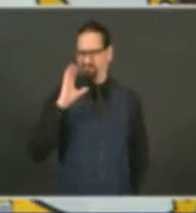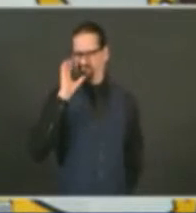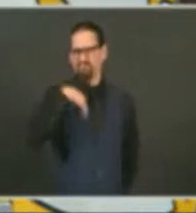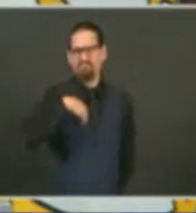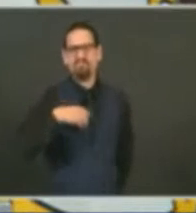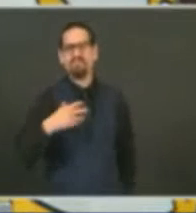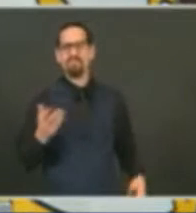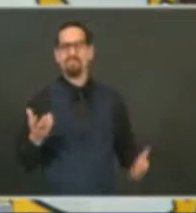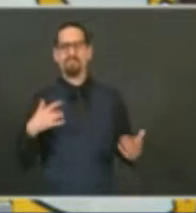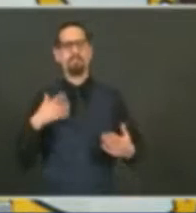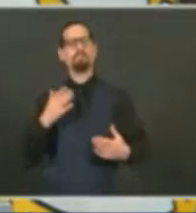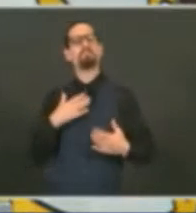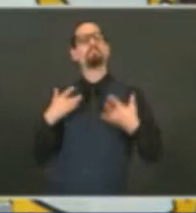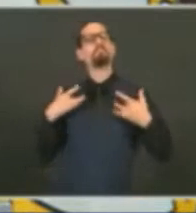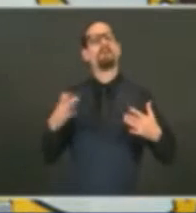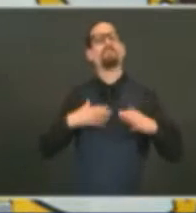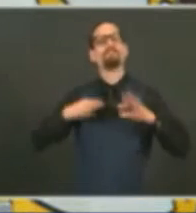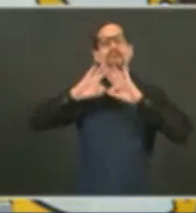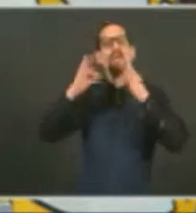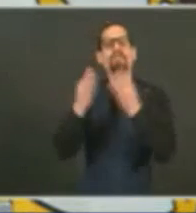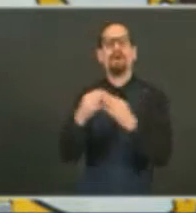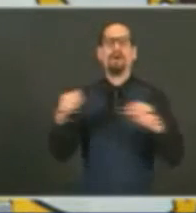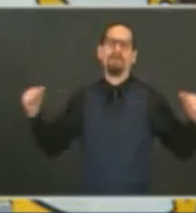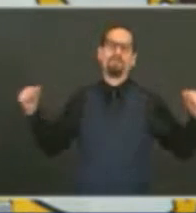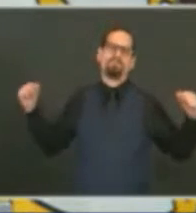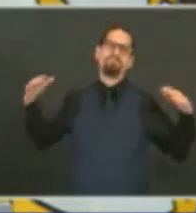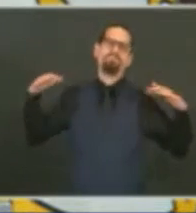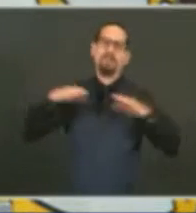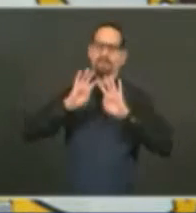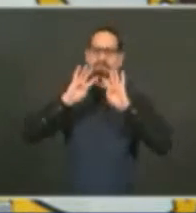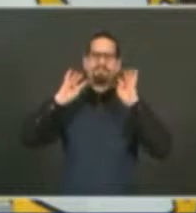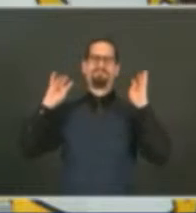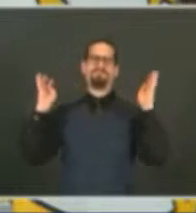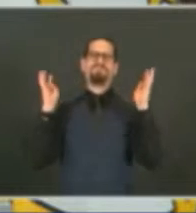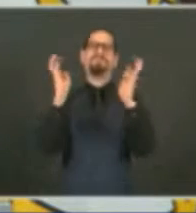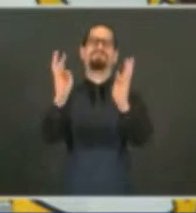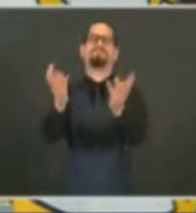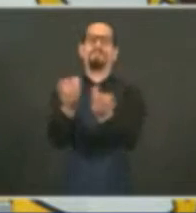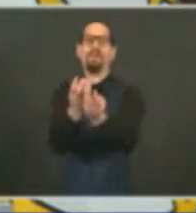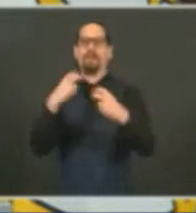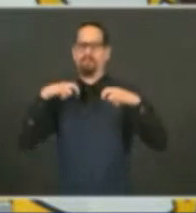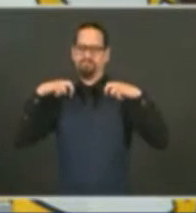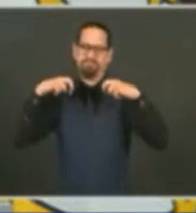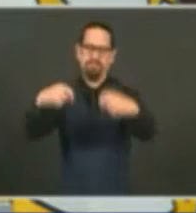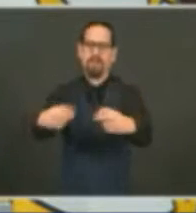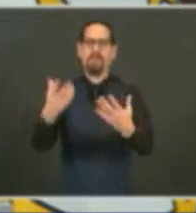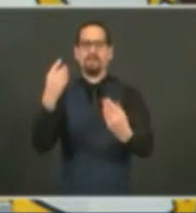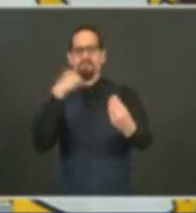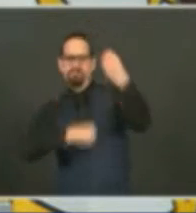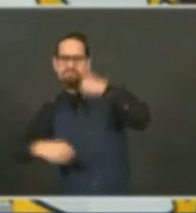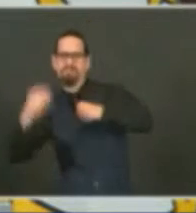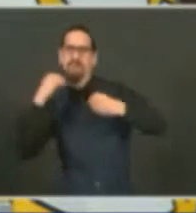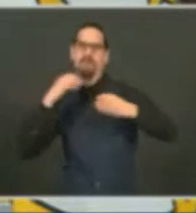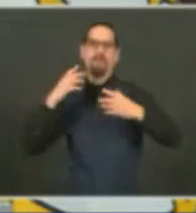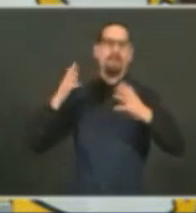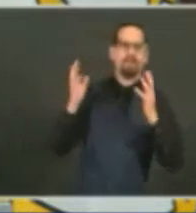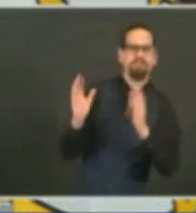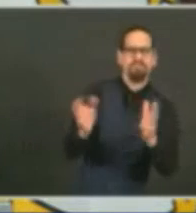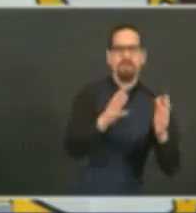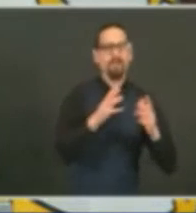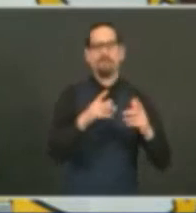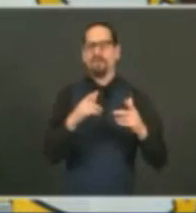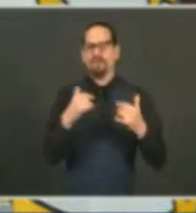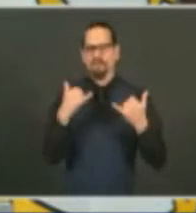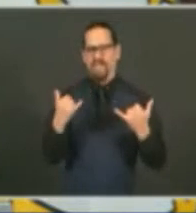We're reinventing ourselves, becoming resilient, getting our families through it. So I want to say thank you. I want to say thank you